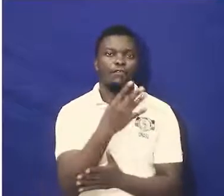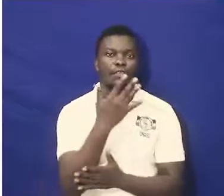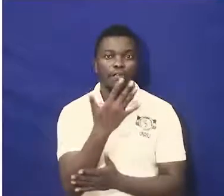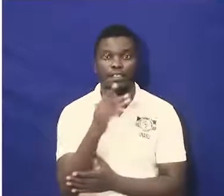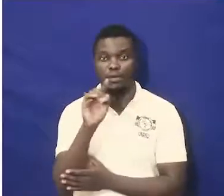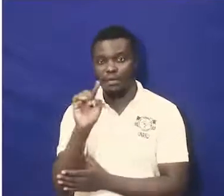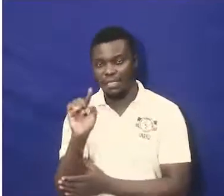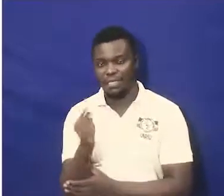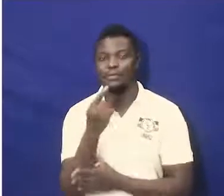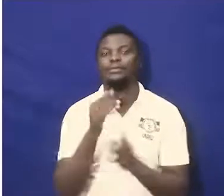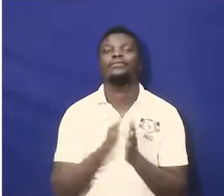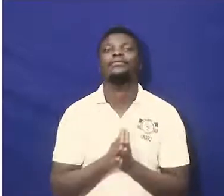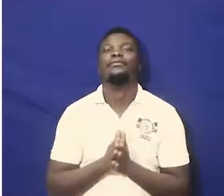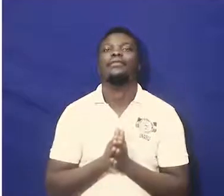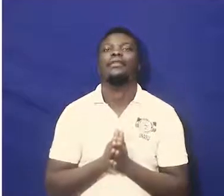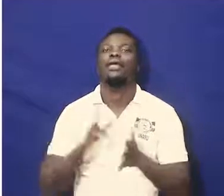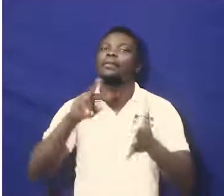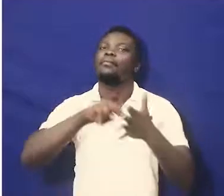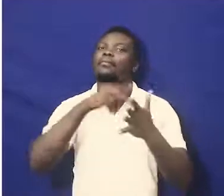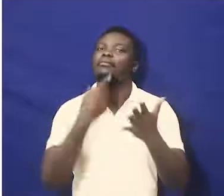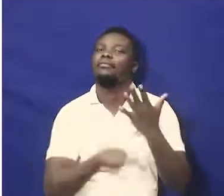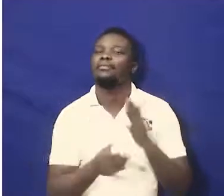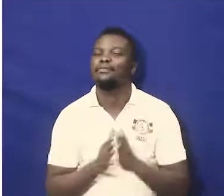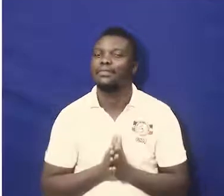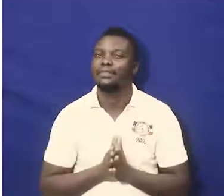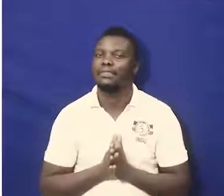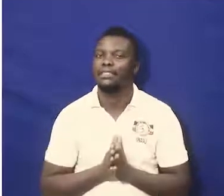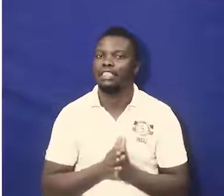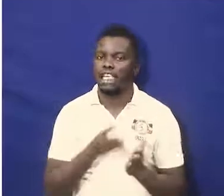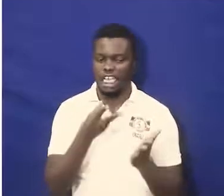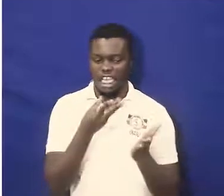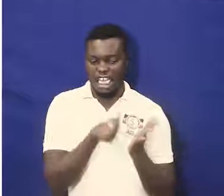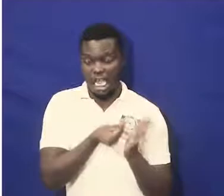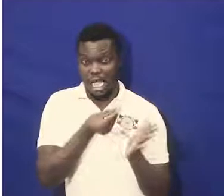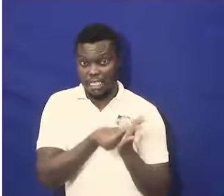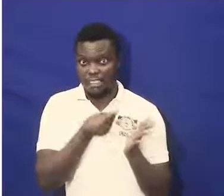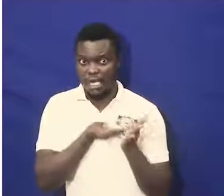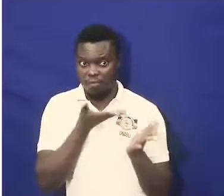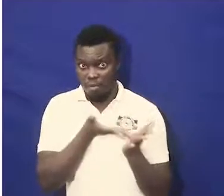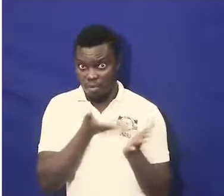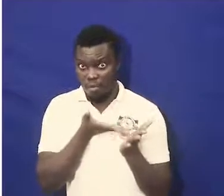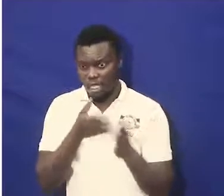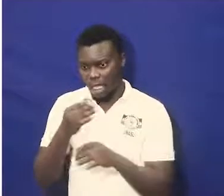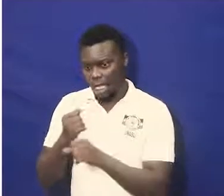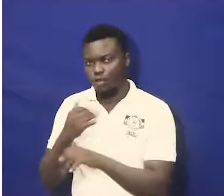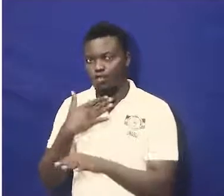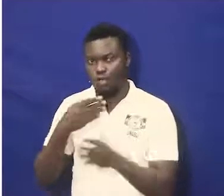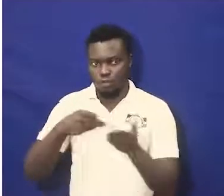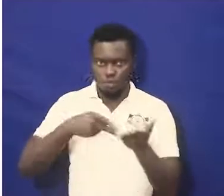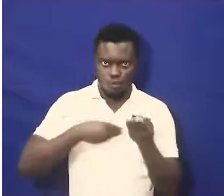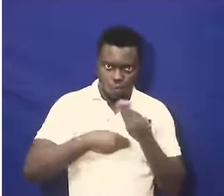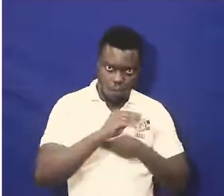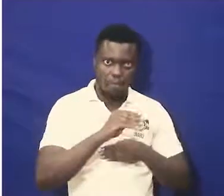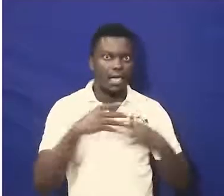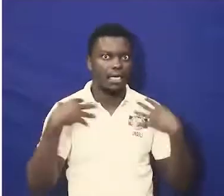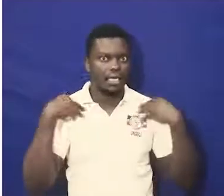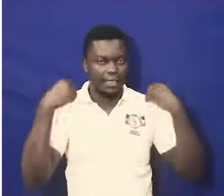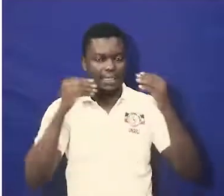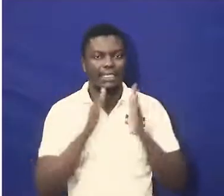45,000. Therefore, the cash payment that Sarah is going to make for this dress